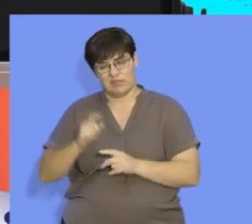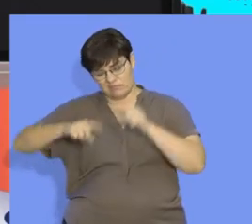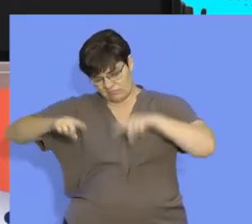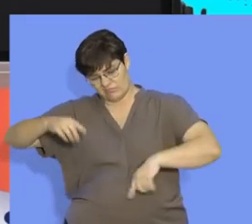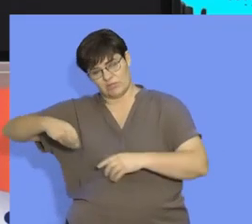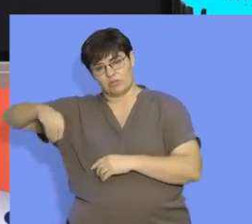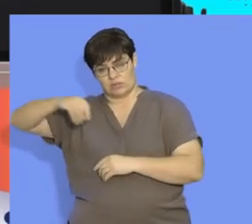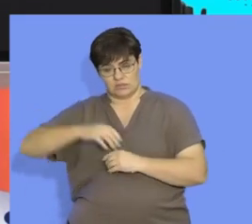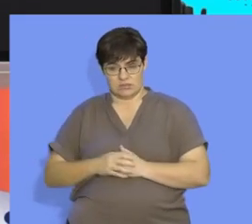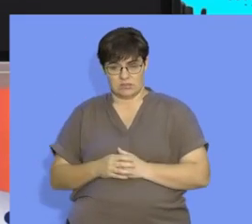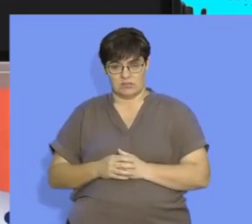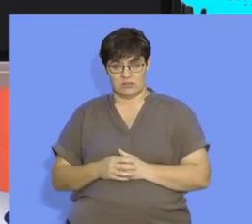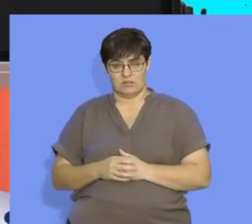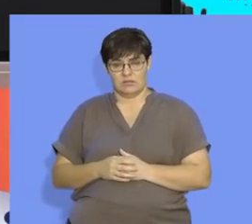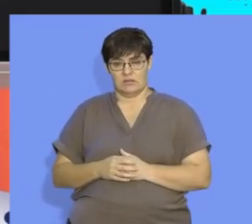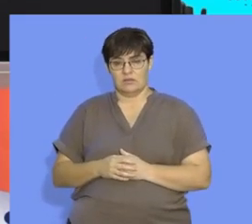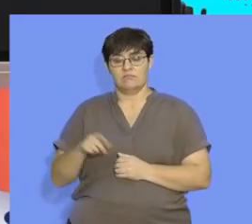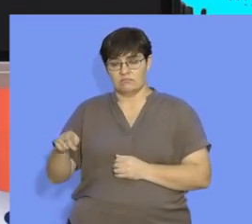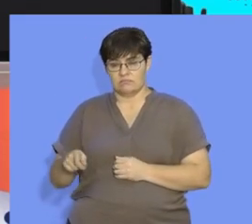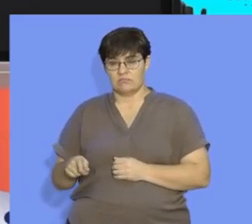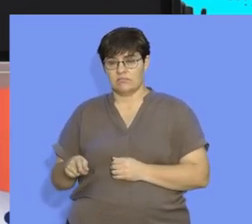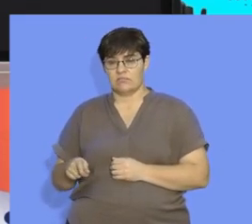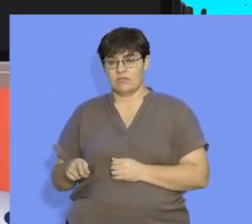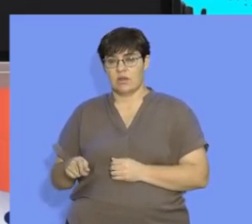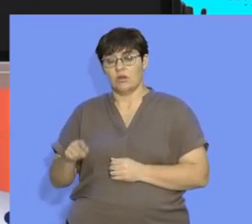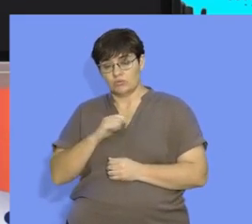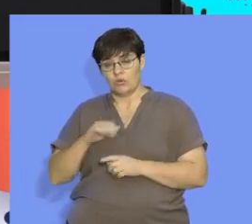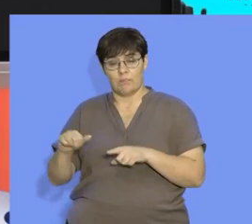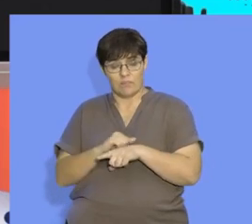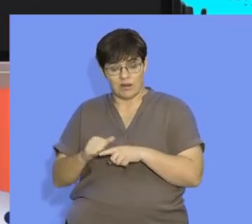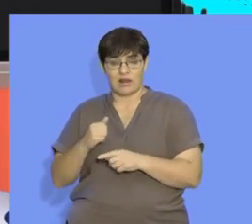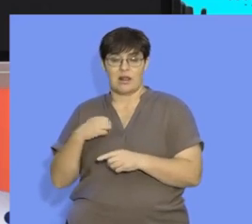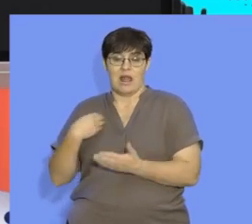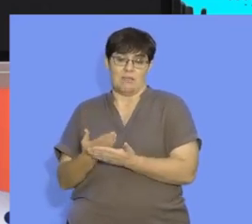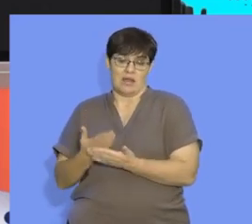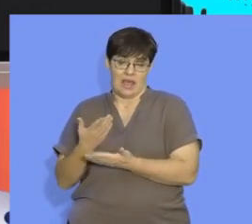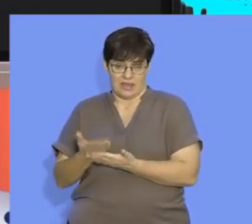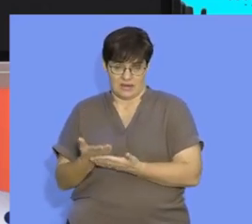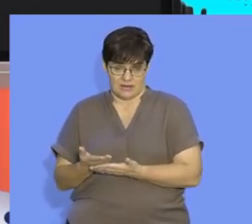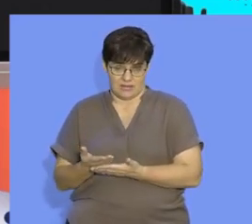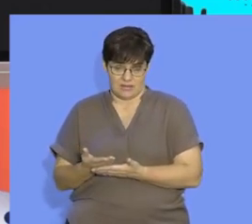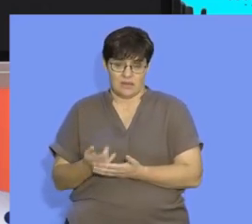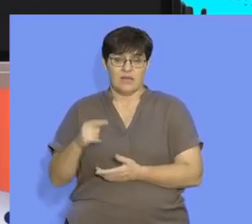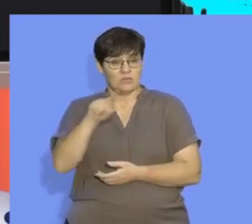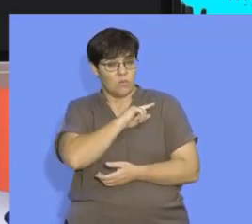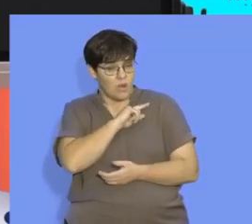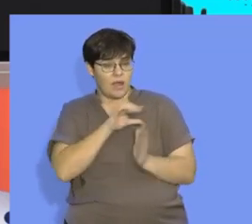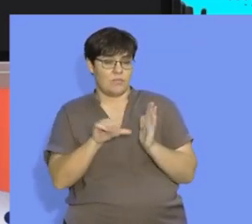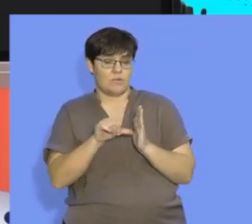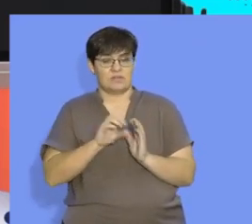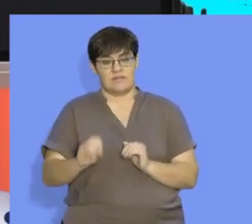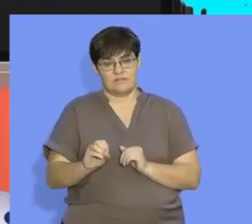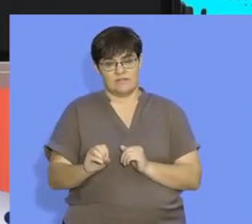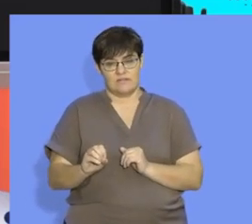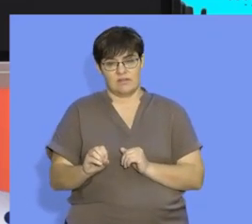also mentioned the fact that, these salts have got, real life and, practical applications, which is why